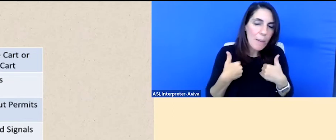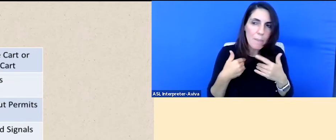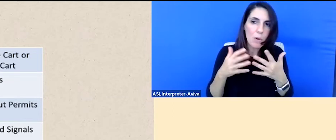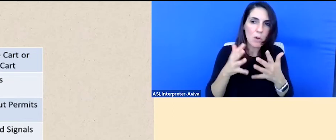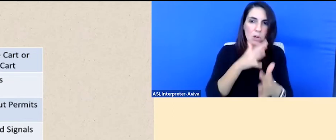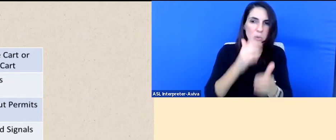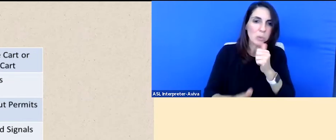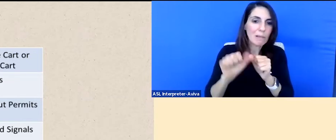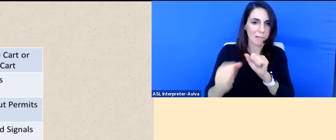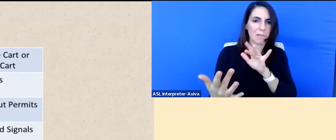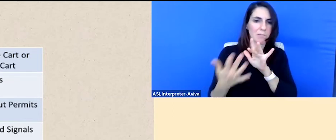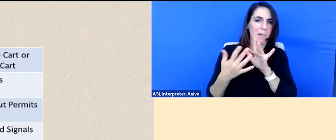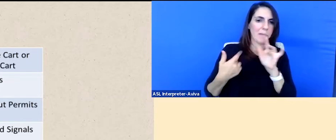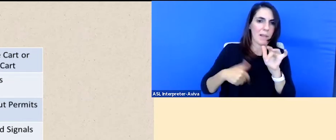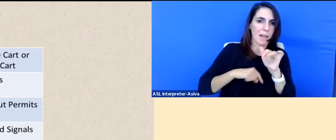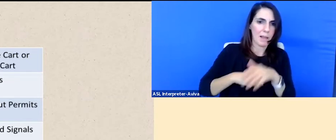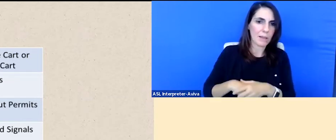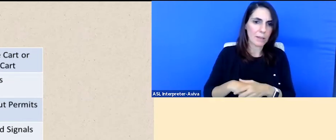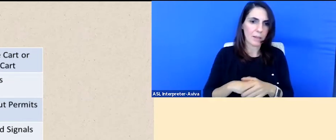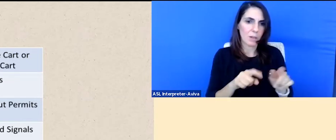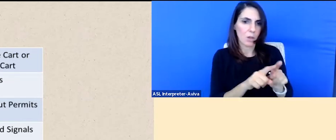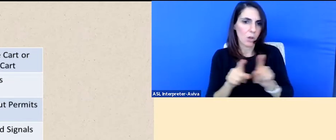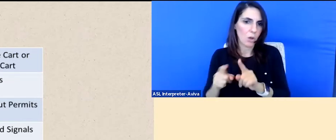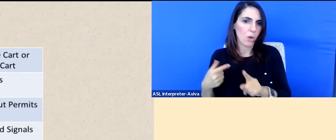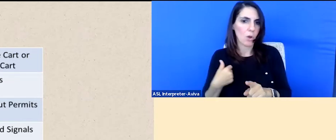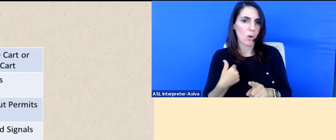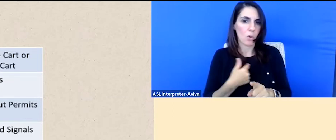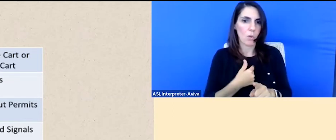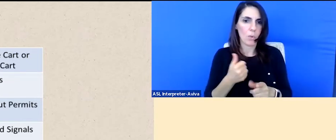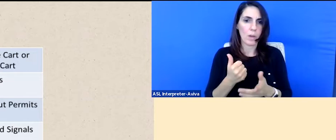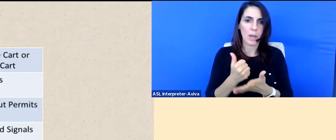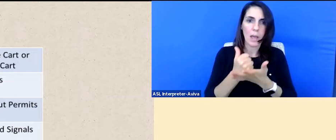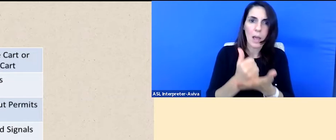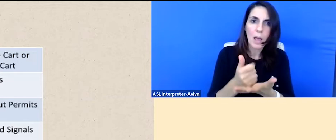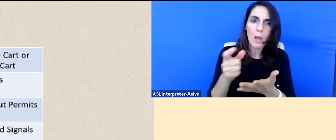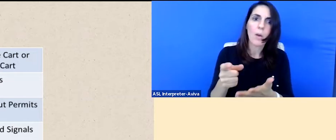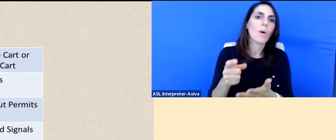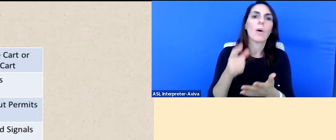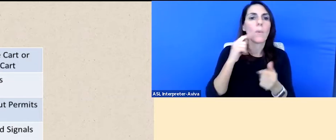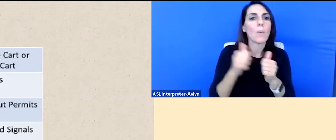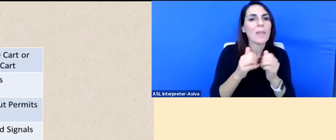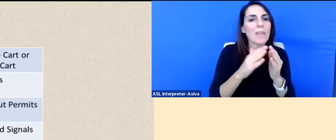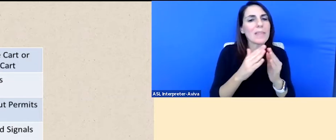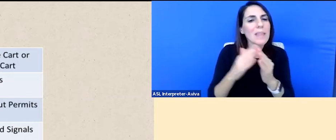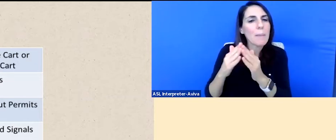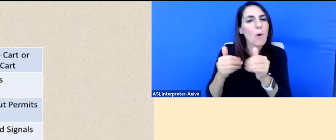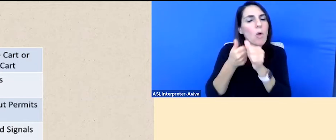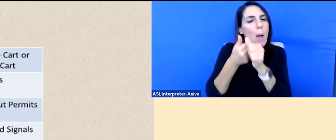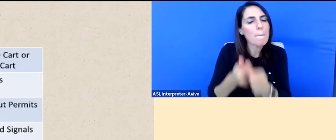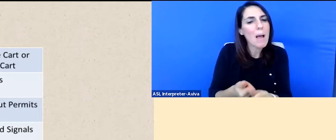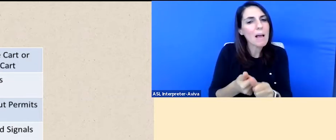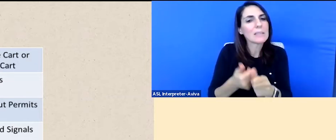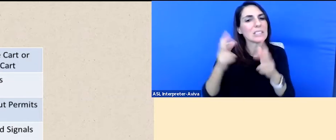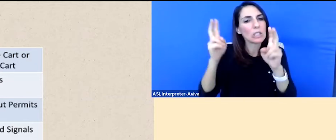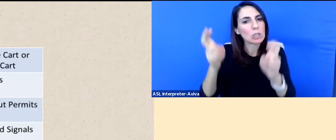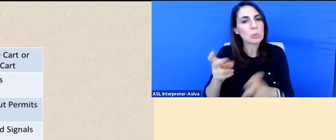311 Center. We also help out with neighborhood code compliance matters. So if you're in your